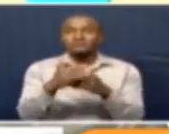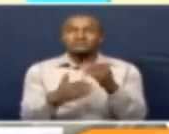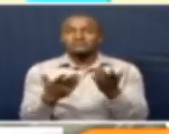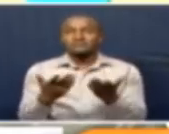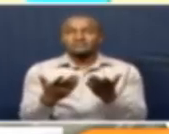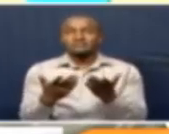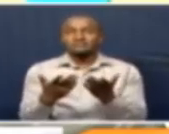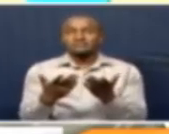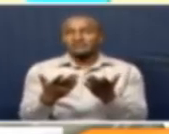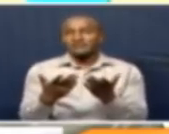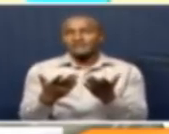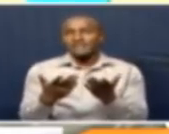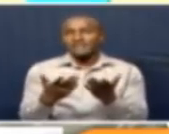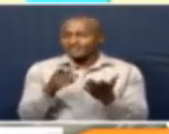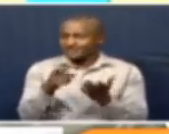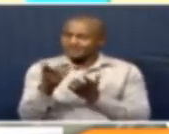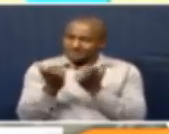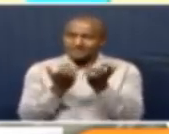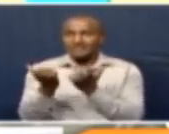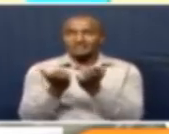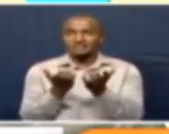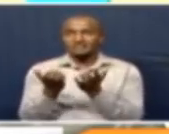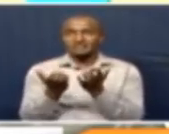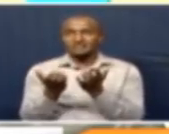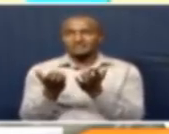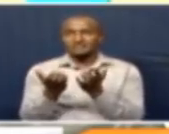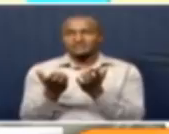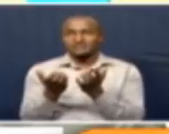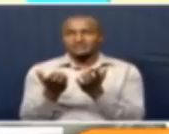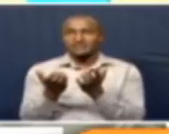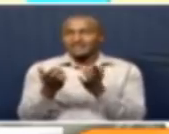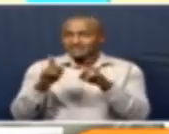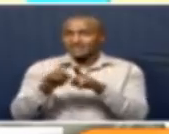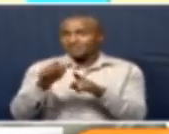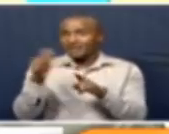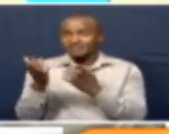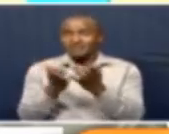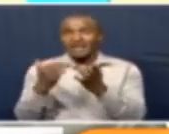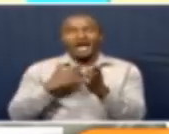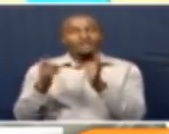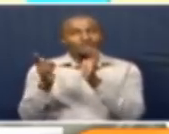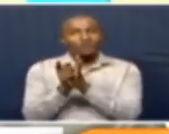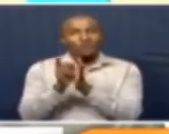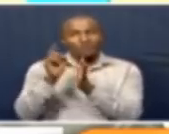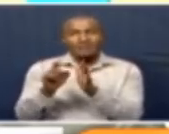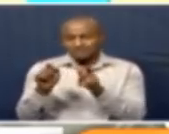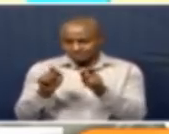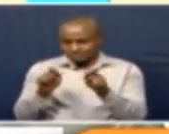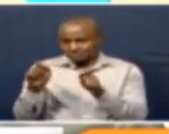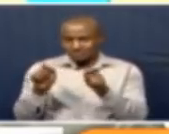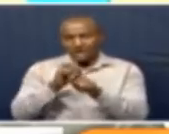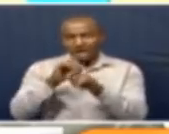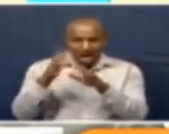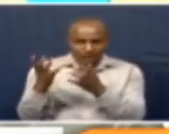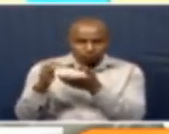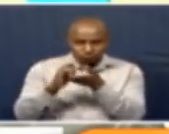fun. This is business. And like any other business, there are laws that regulate how you engage with people